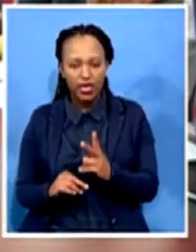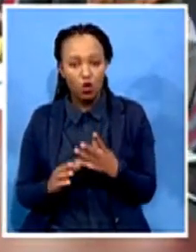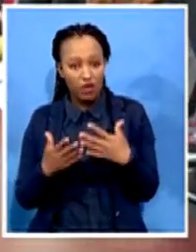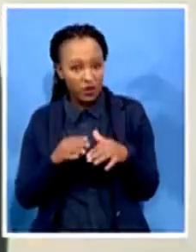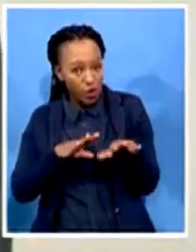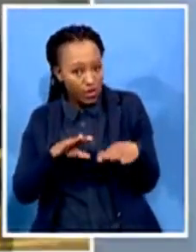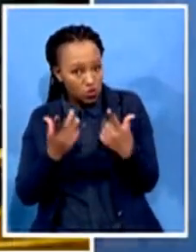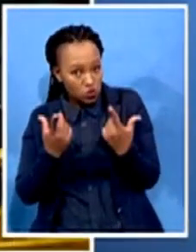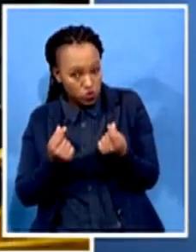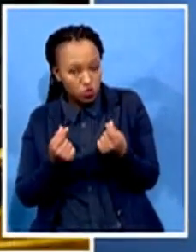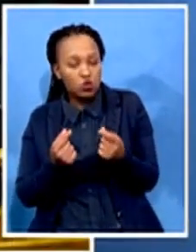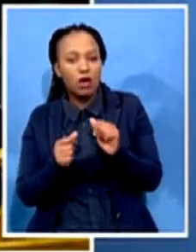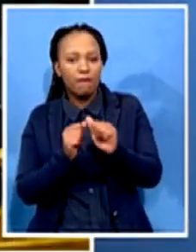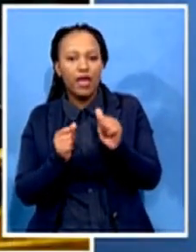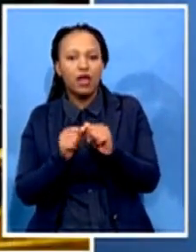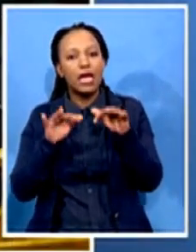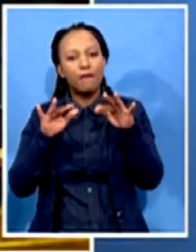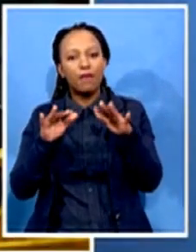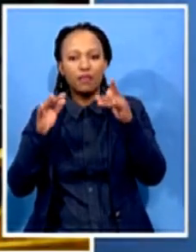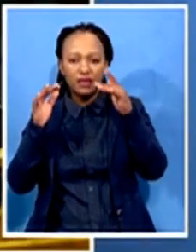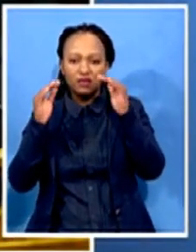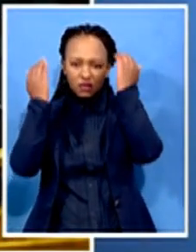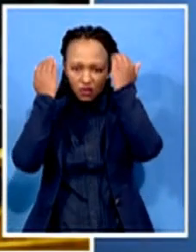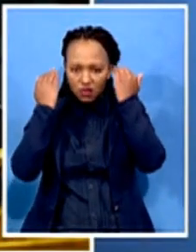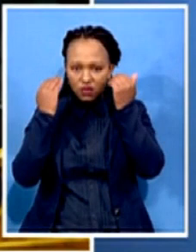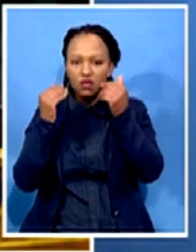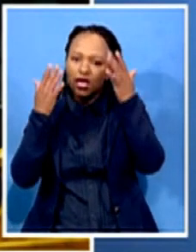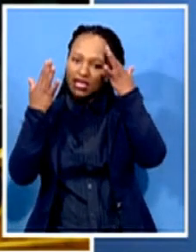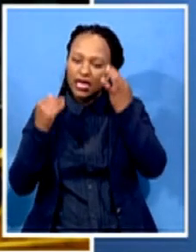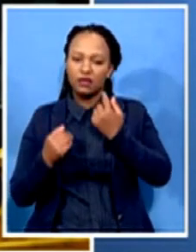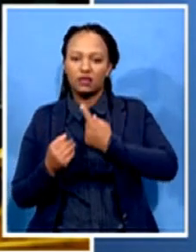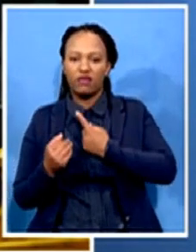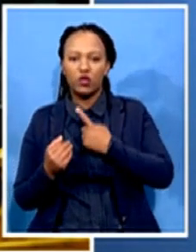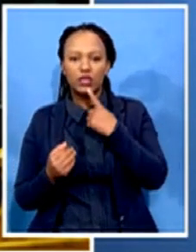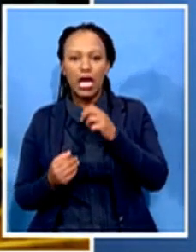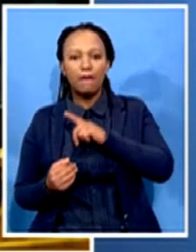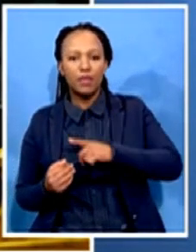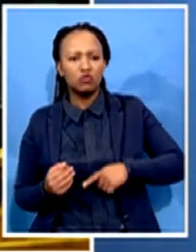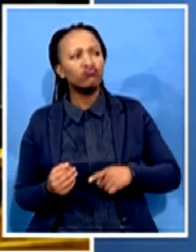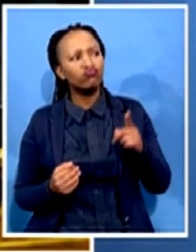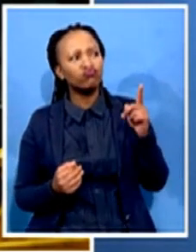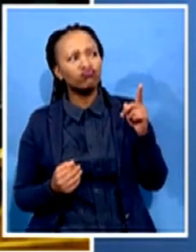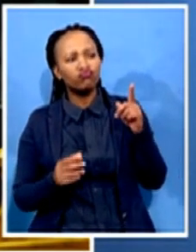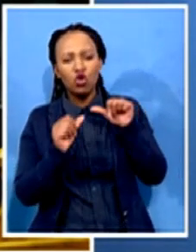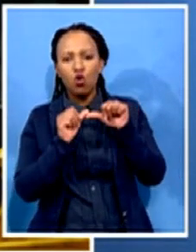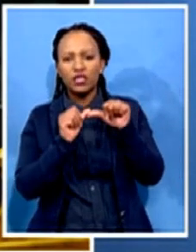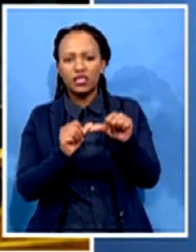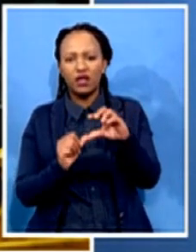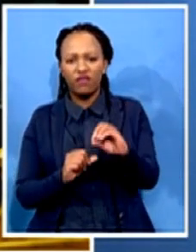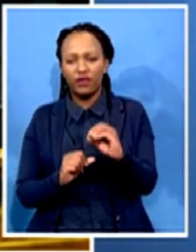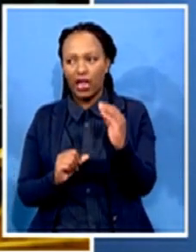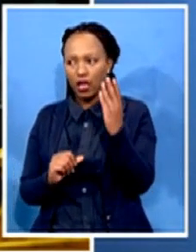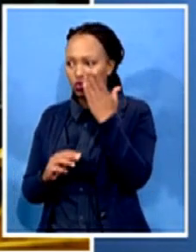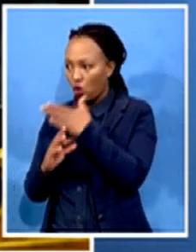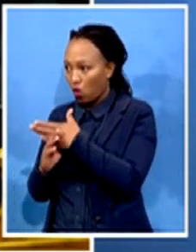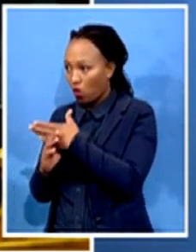judge for itself that the president has acted consistently. Because the minister alone is not responsible for this, and